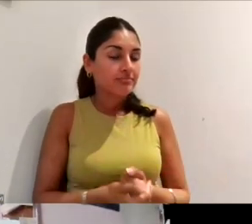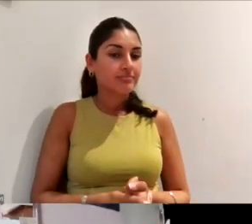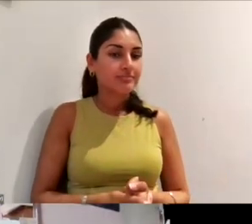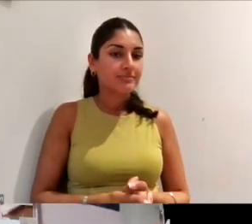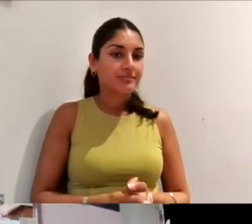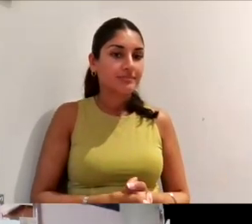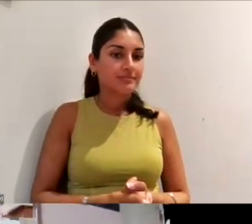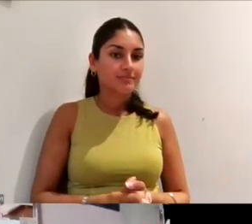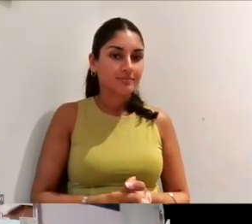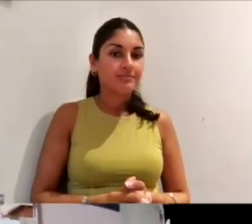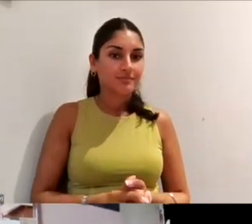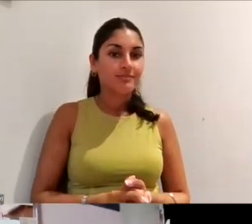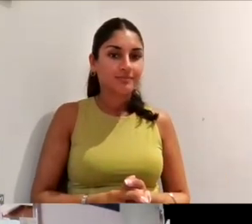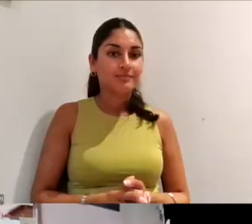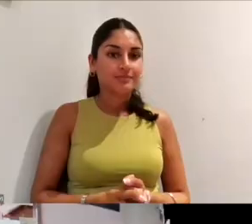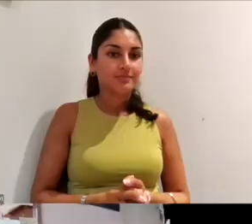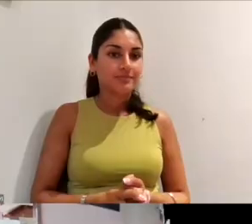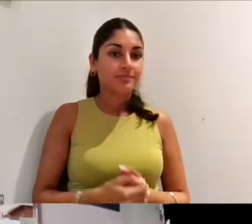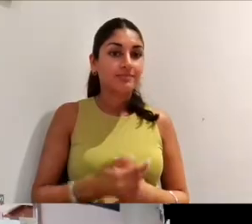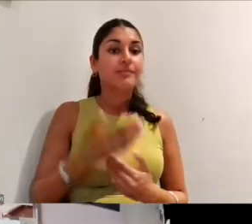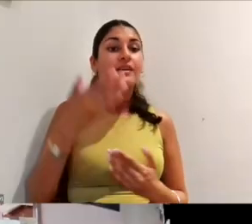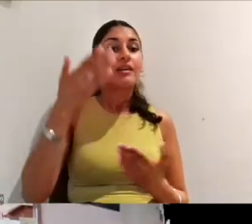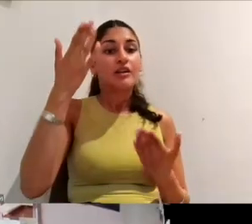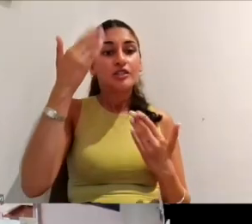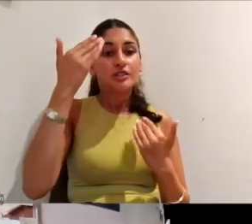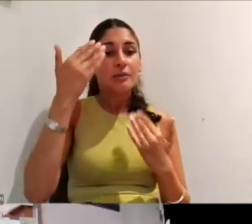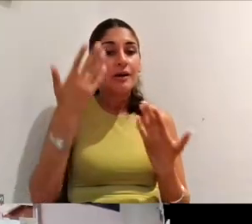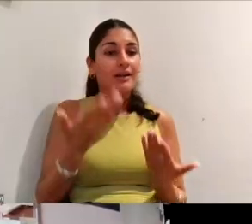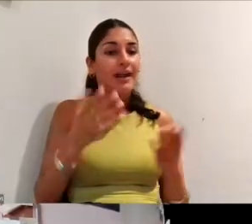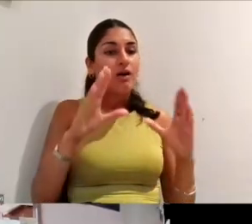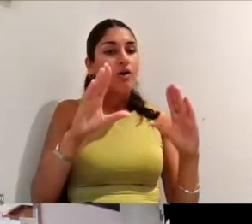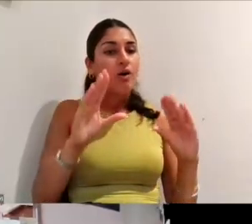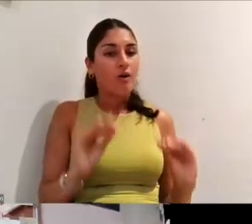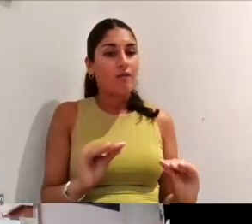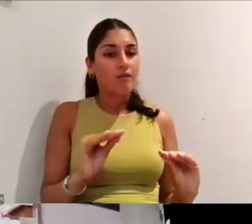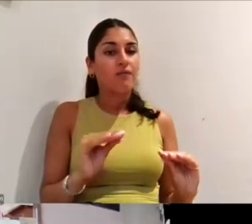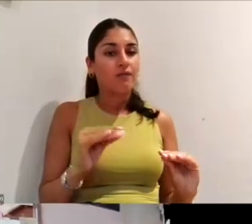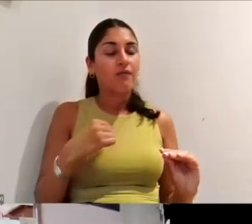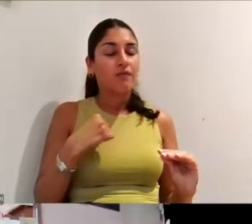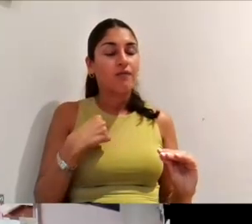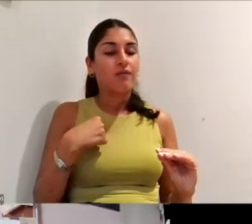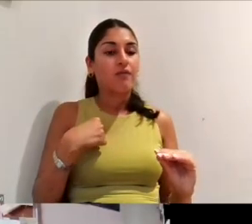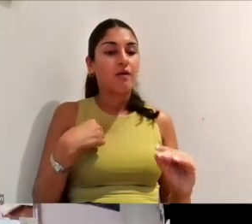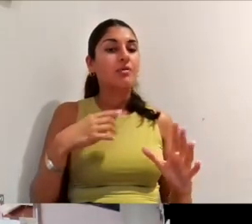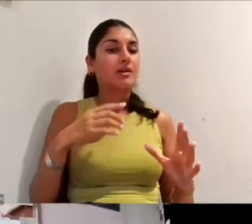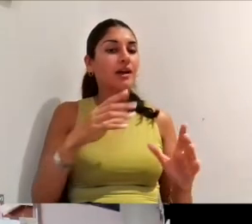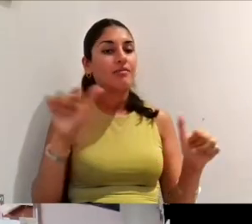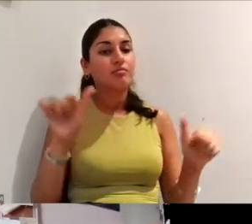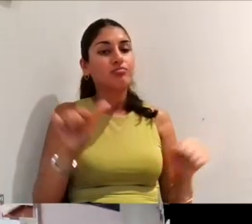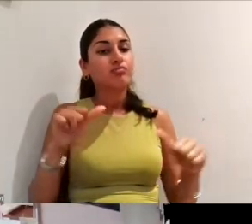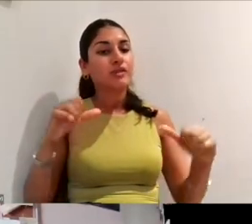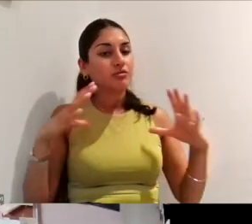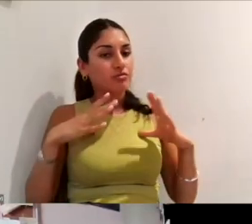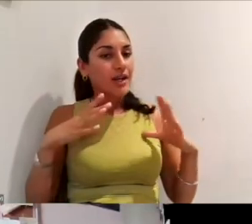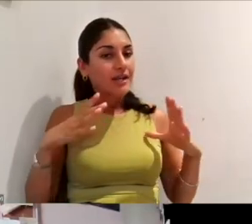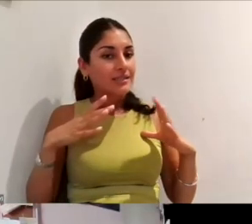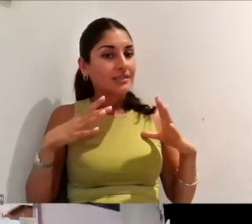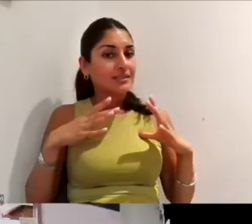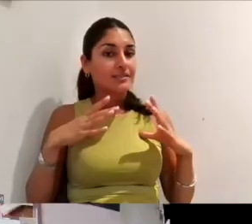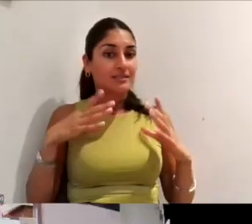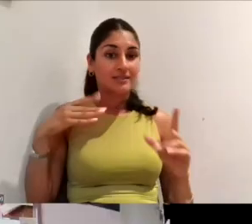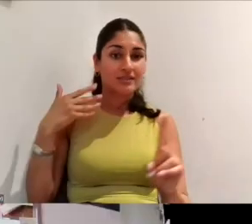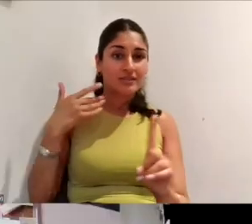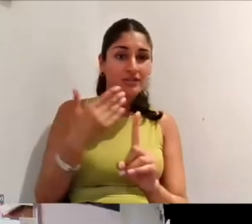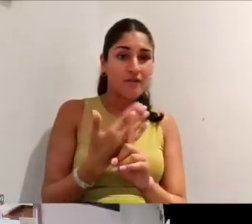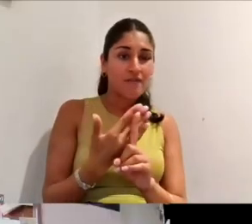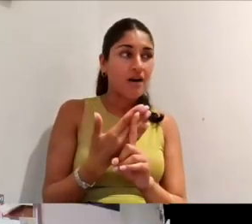This is my last for the summer. I'm having a break next month. I've been really busy over the